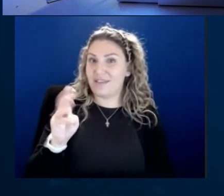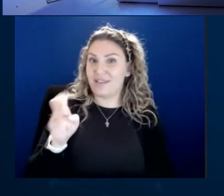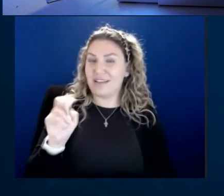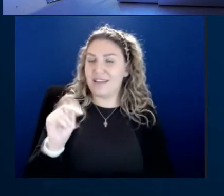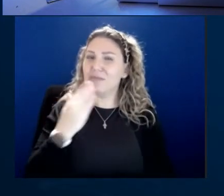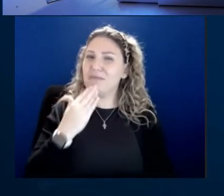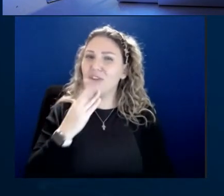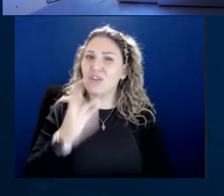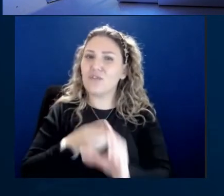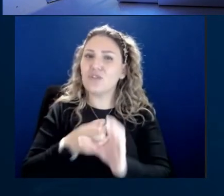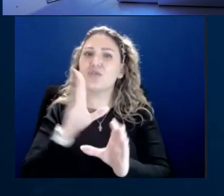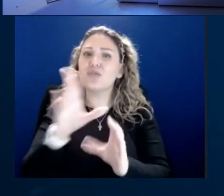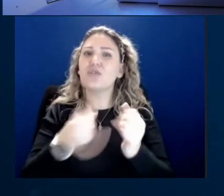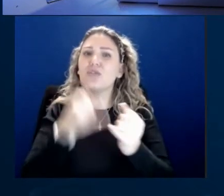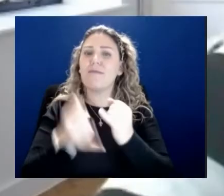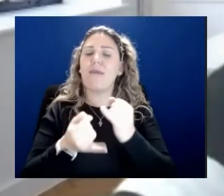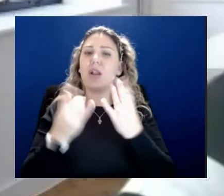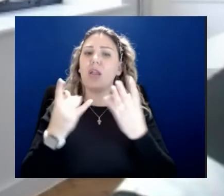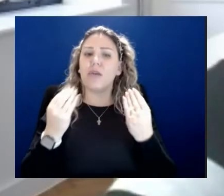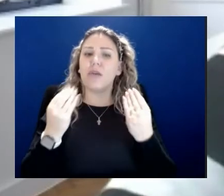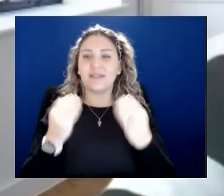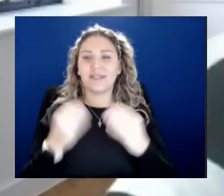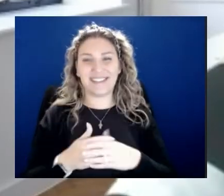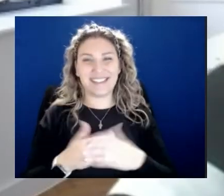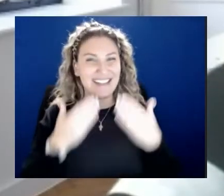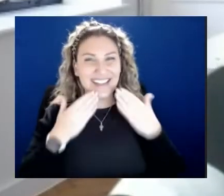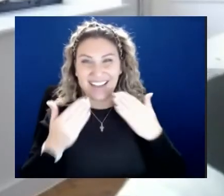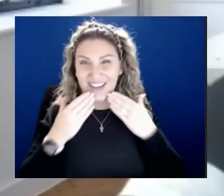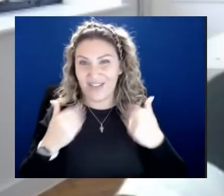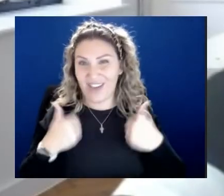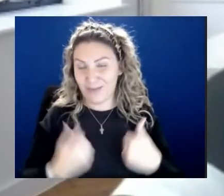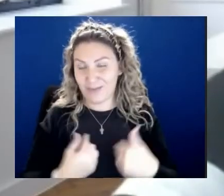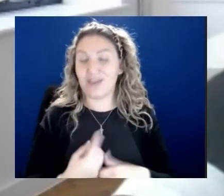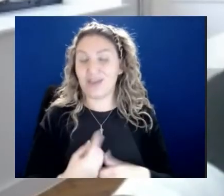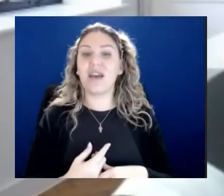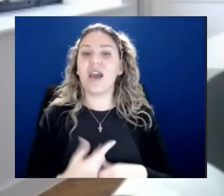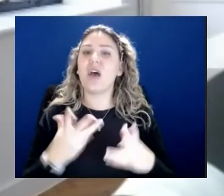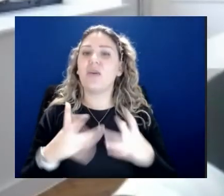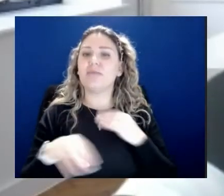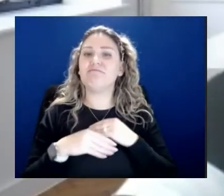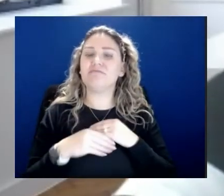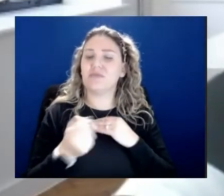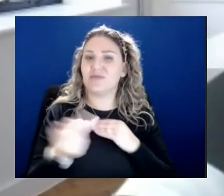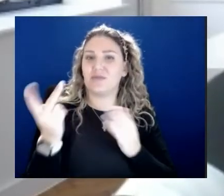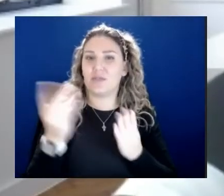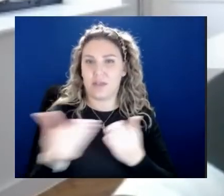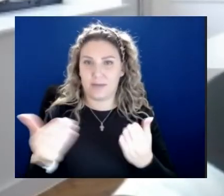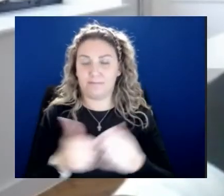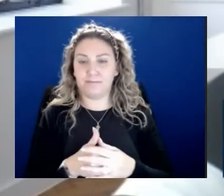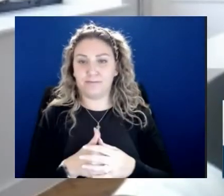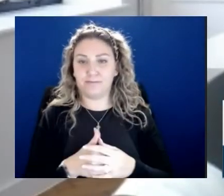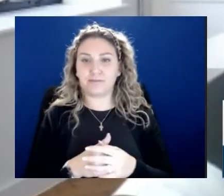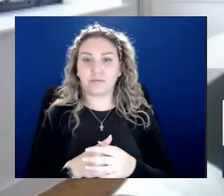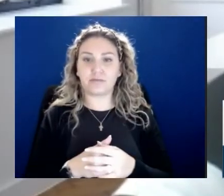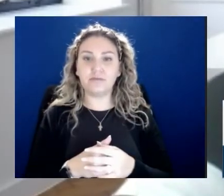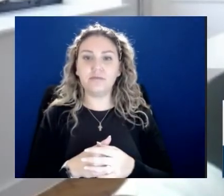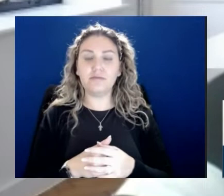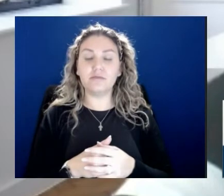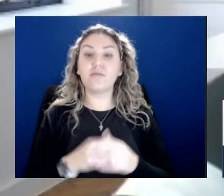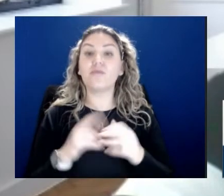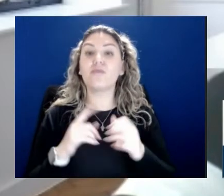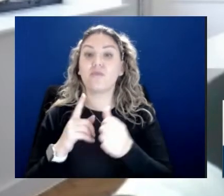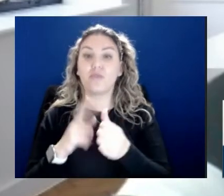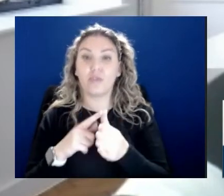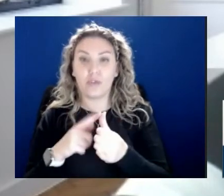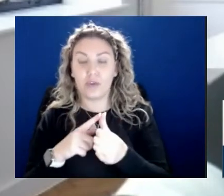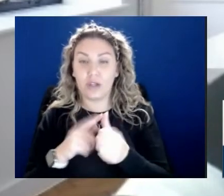thoughts for us? Well, thank you for having me. I just want to piggyback on a couple of things. Number one, I think it's really important to